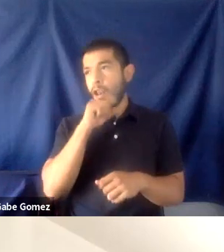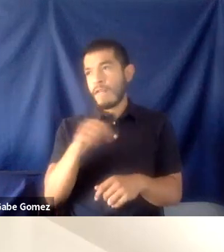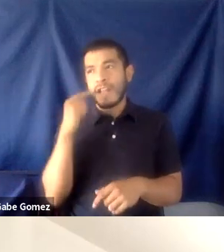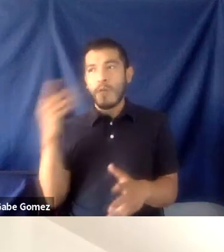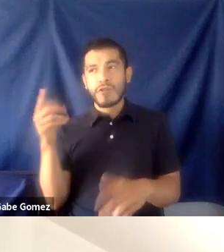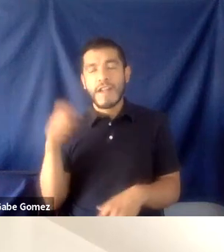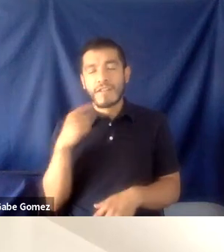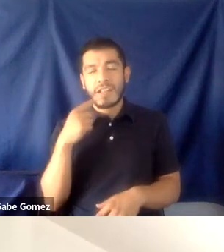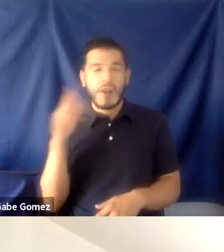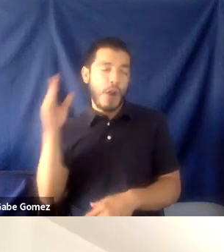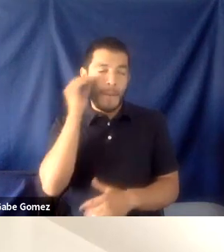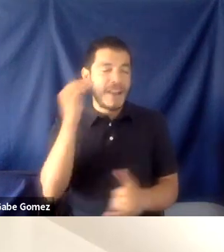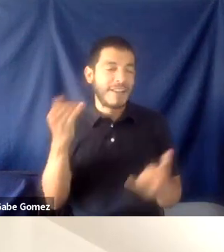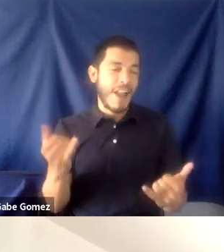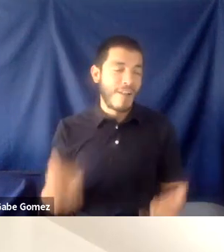would have to say.